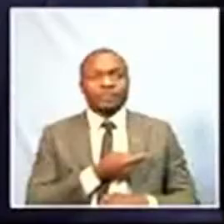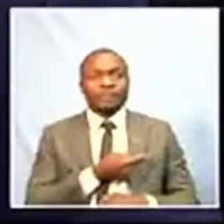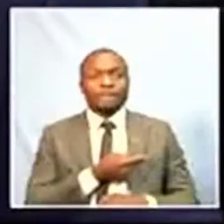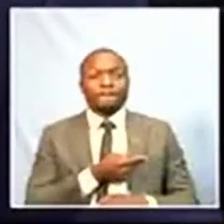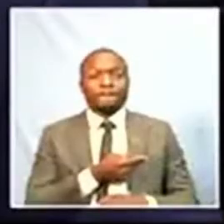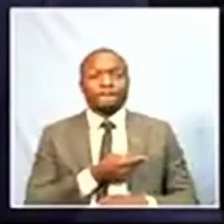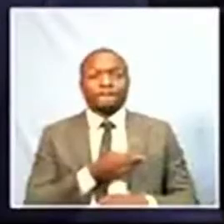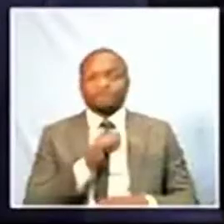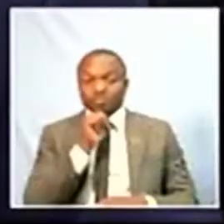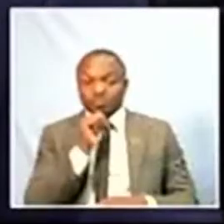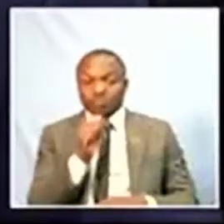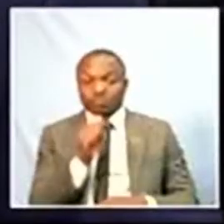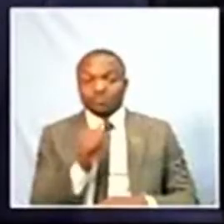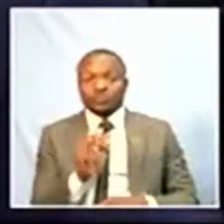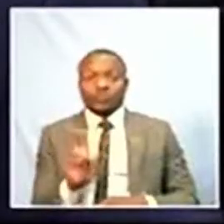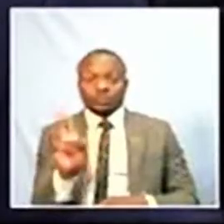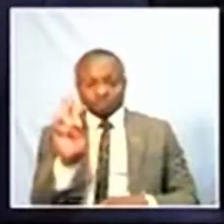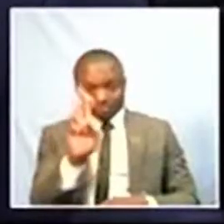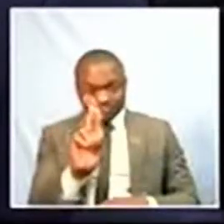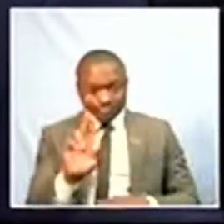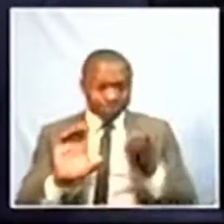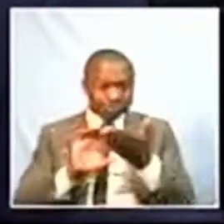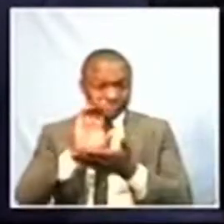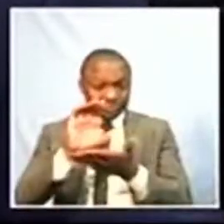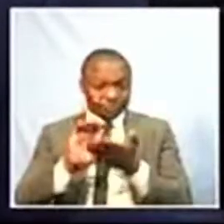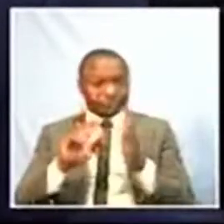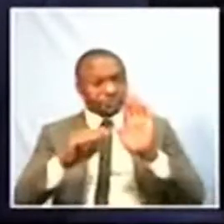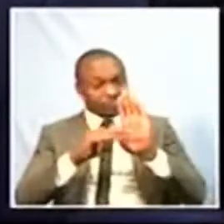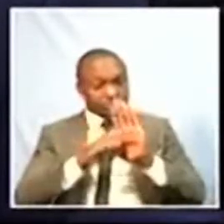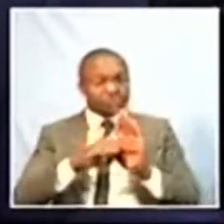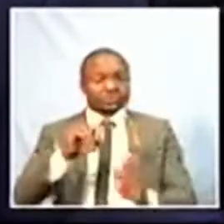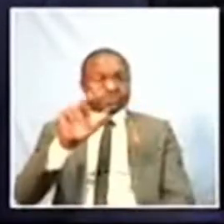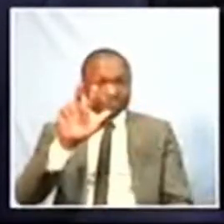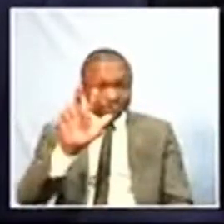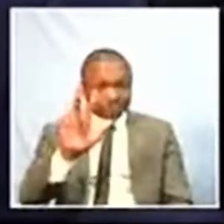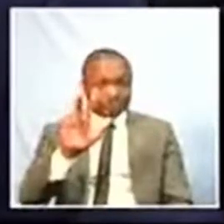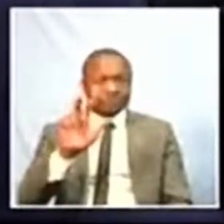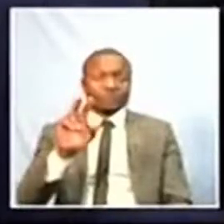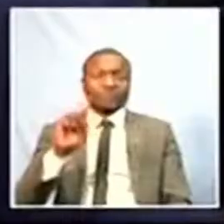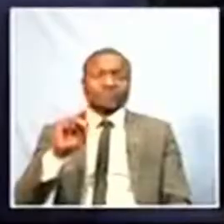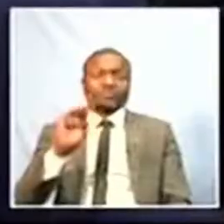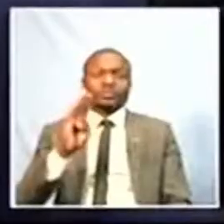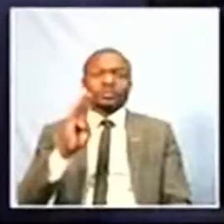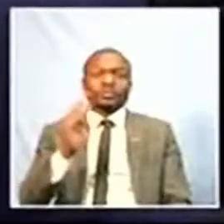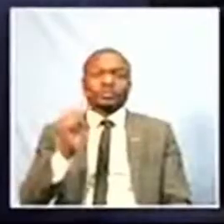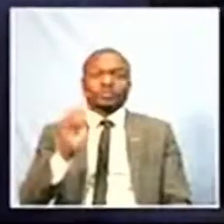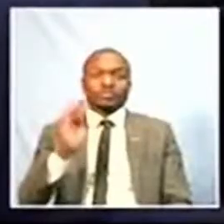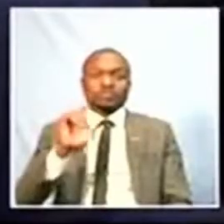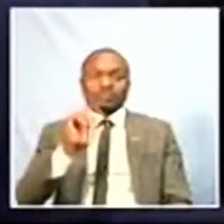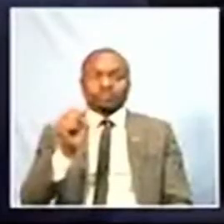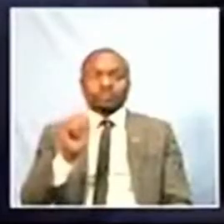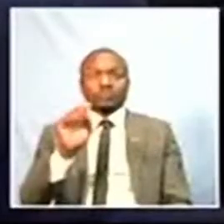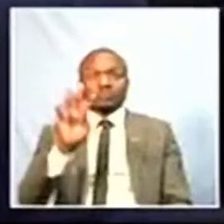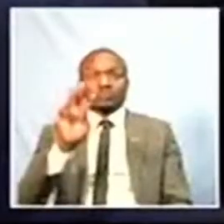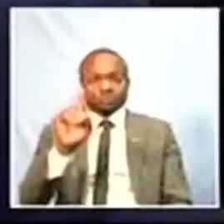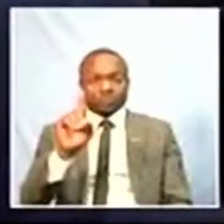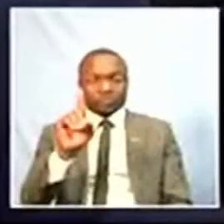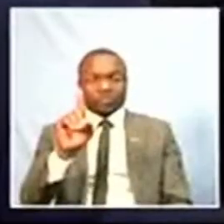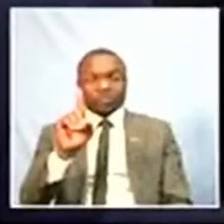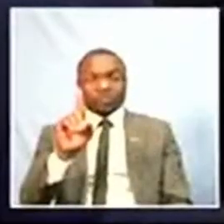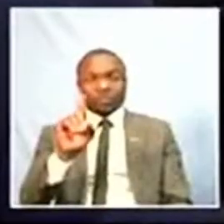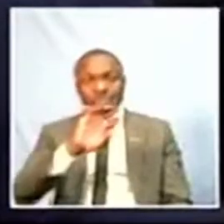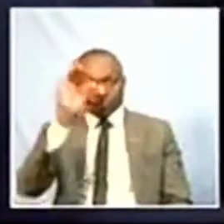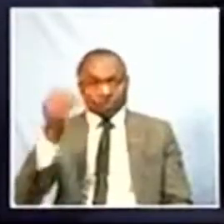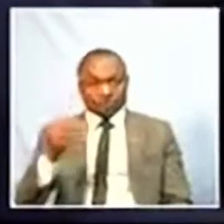on spent for CHOMA Central, it was -3. For Mbabala, 41% funds were